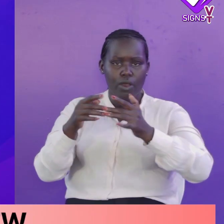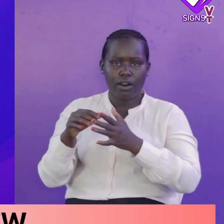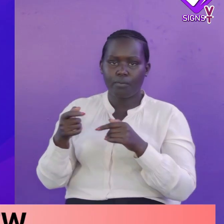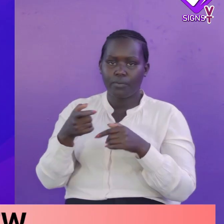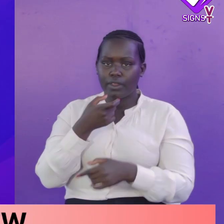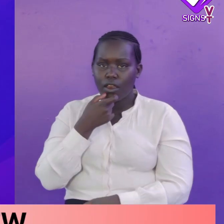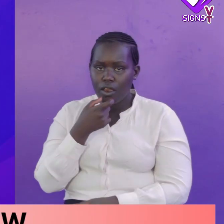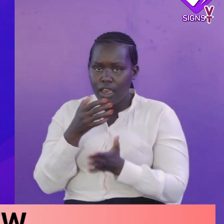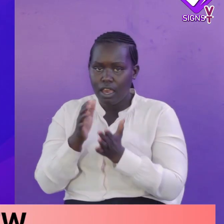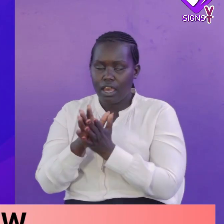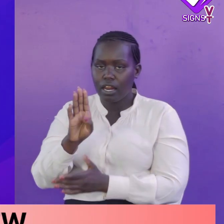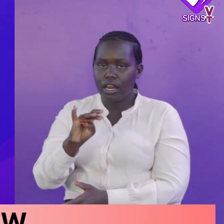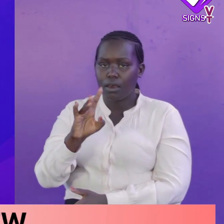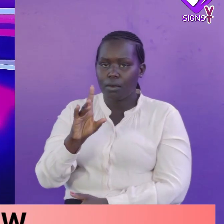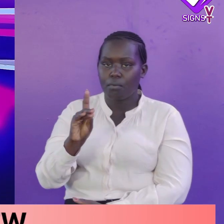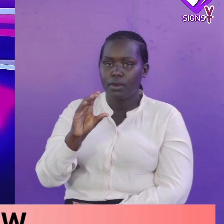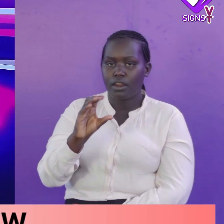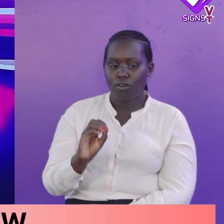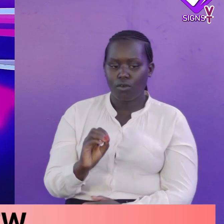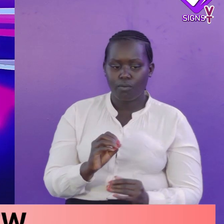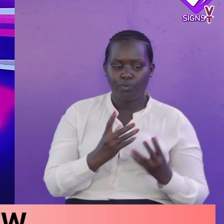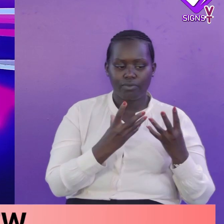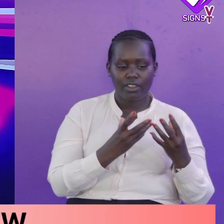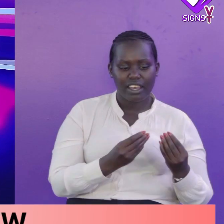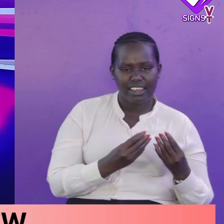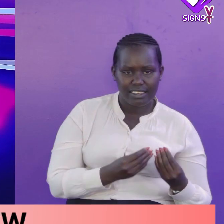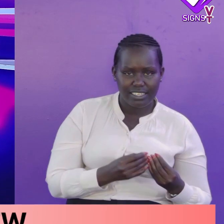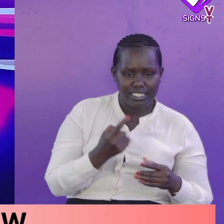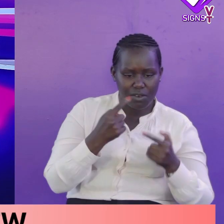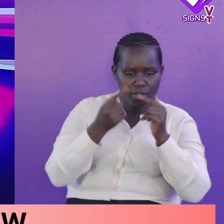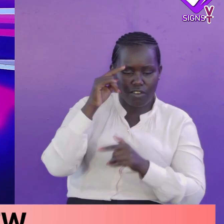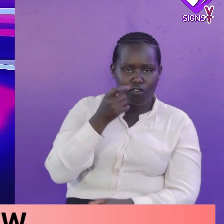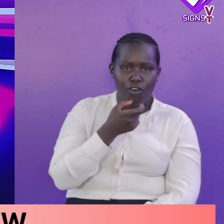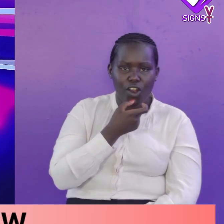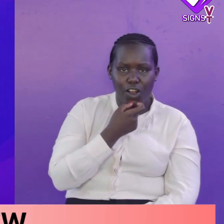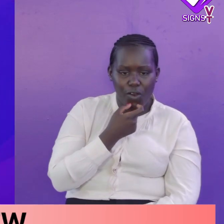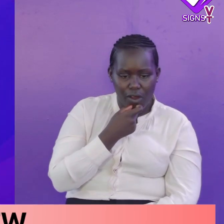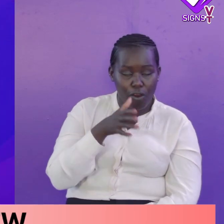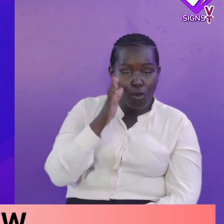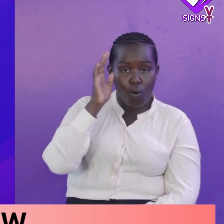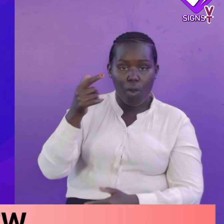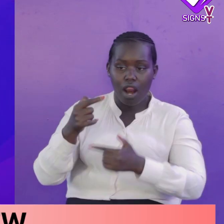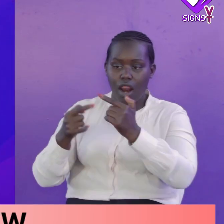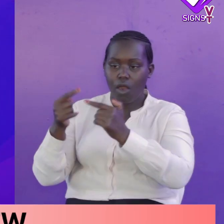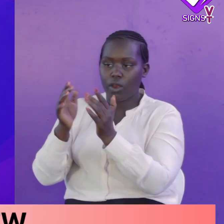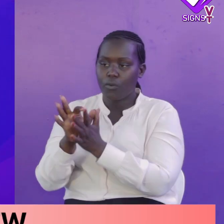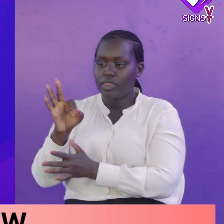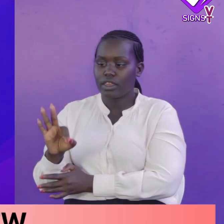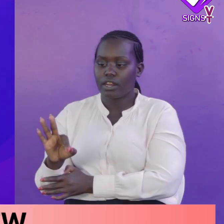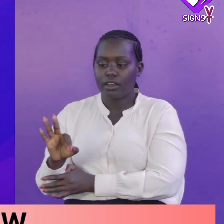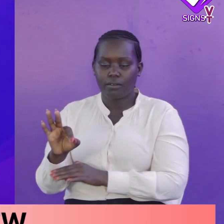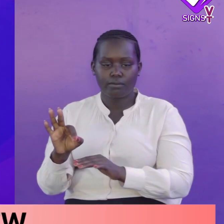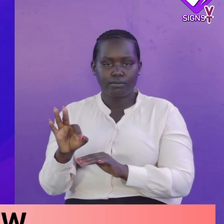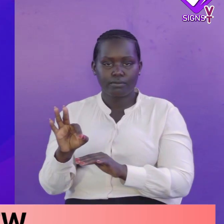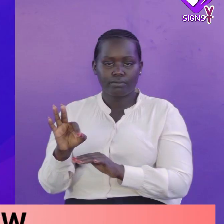Bidco United. An easy win for Gor. Gor Mahia to the bank. Gor Mahia will win this game by a margin of 3 goals